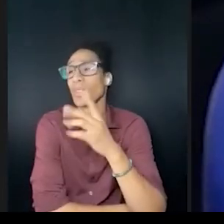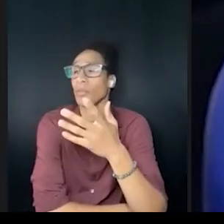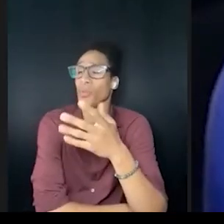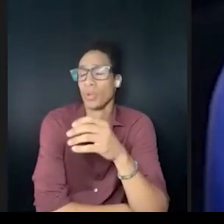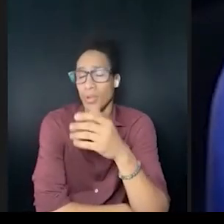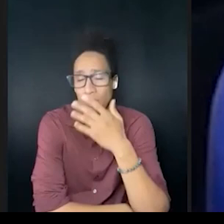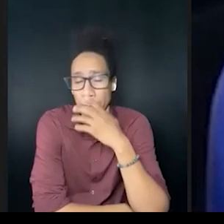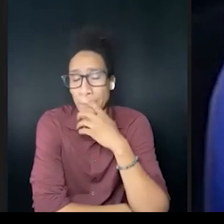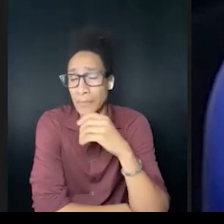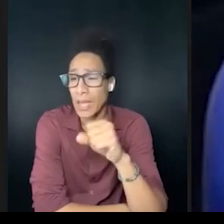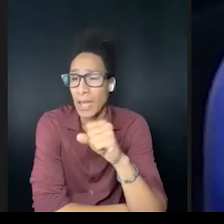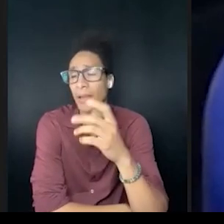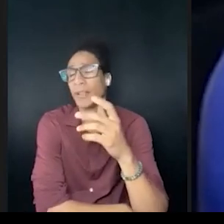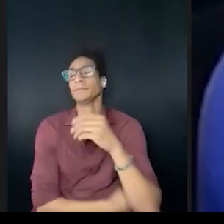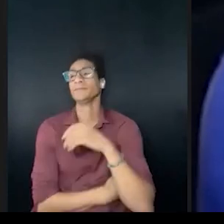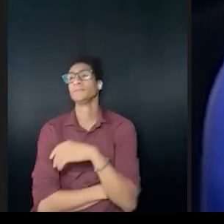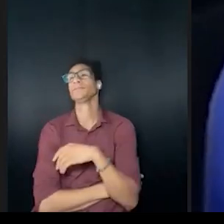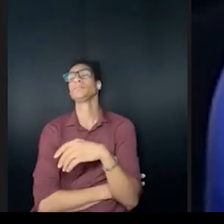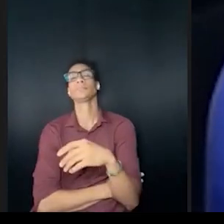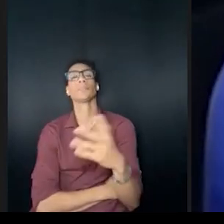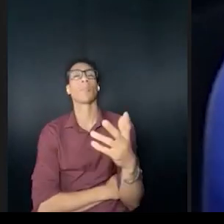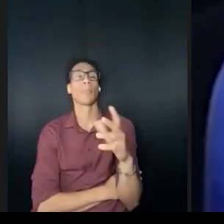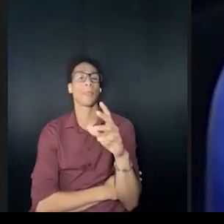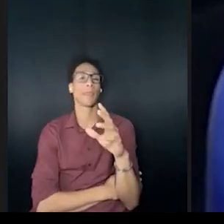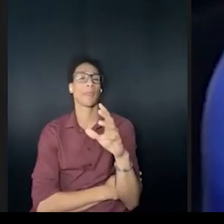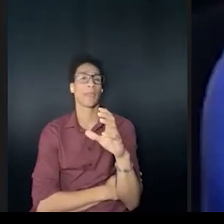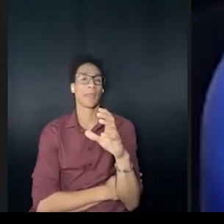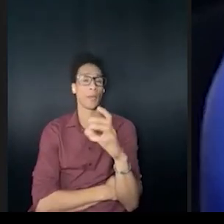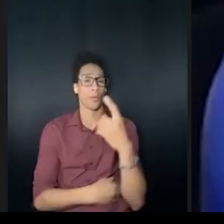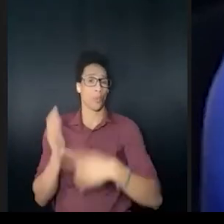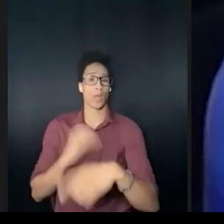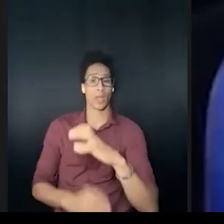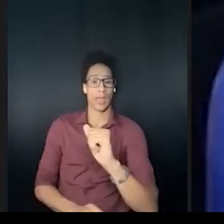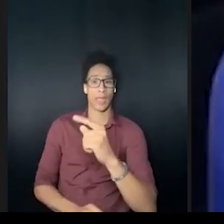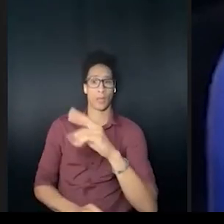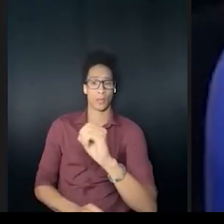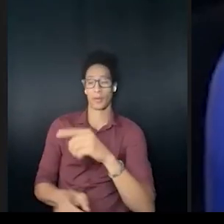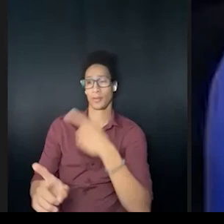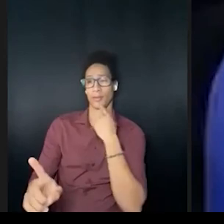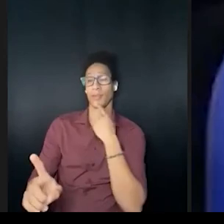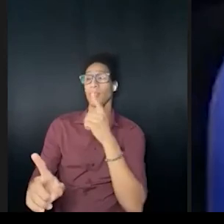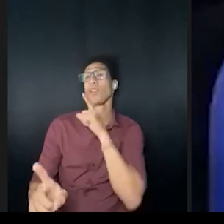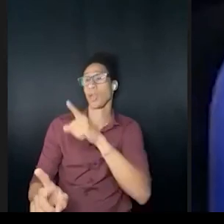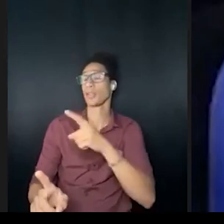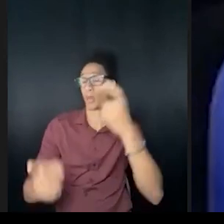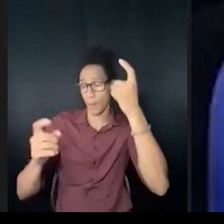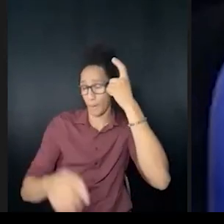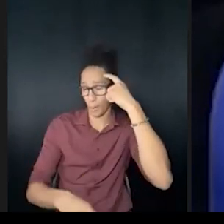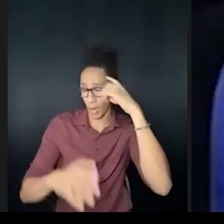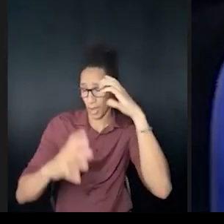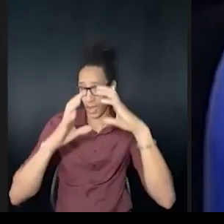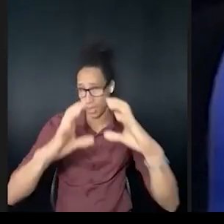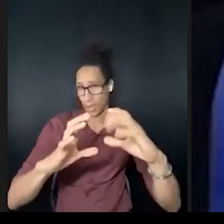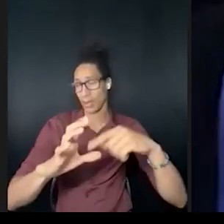Well, as Catherine alluded to, there's brain science that says that a child's brain doesn't fully